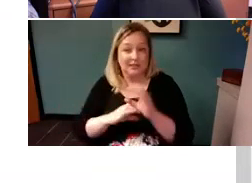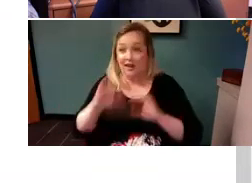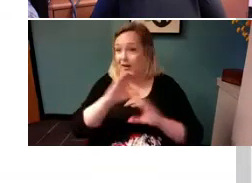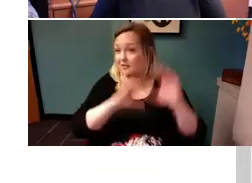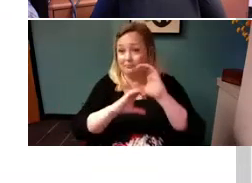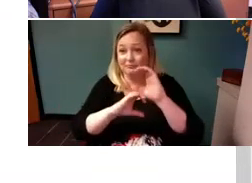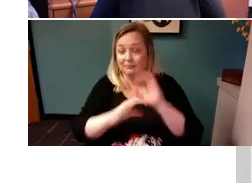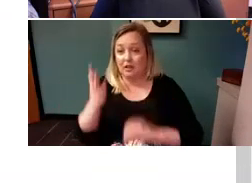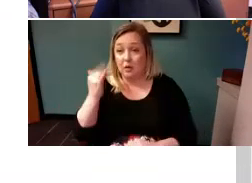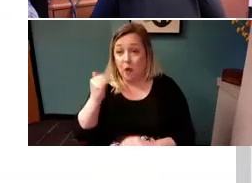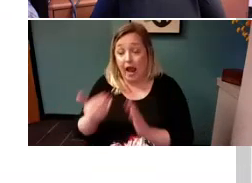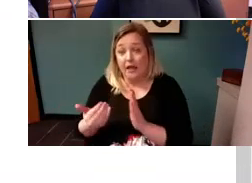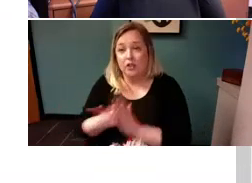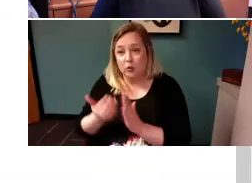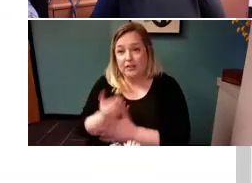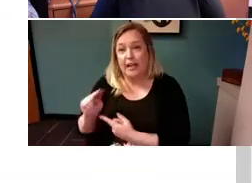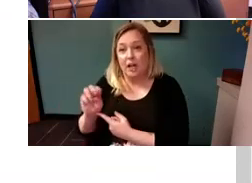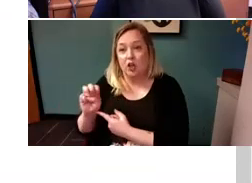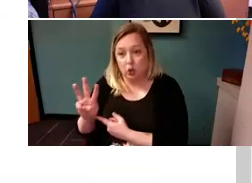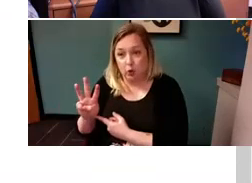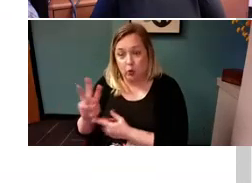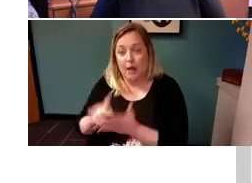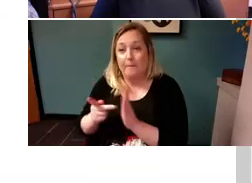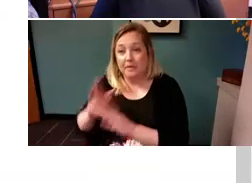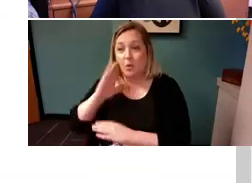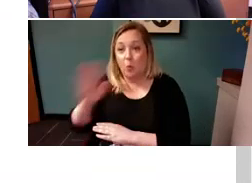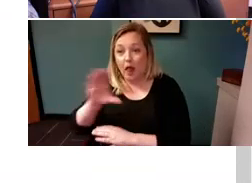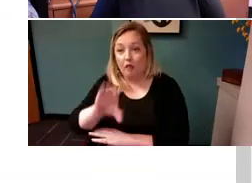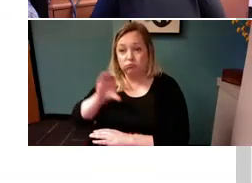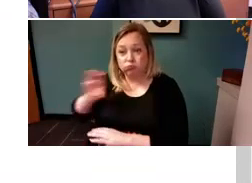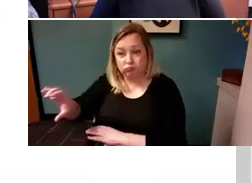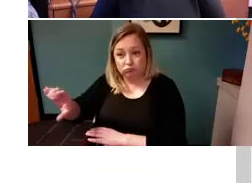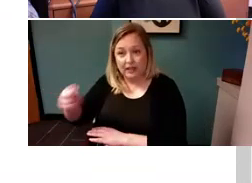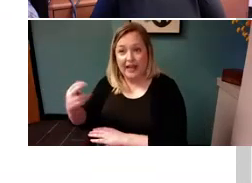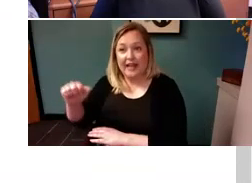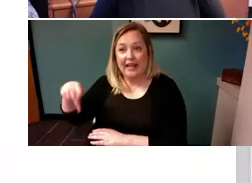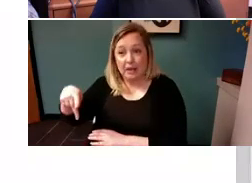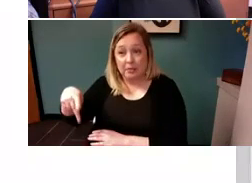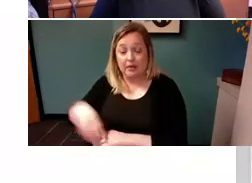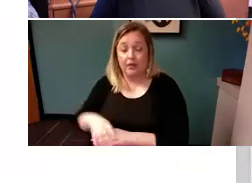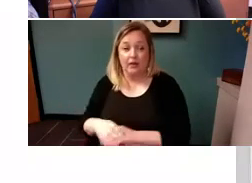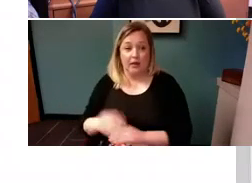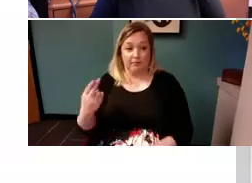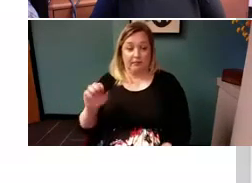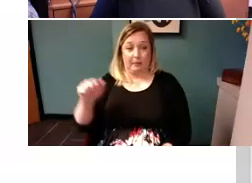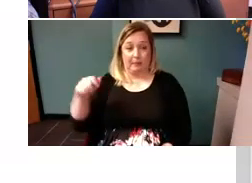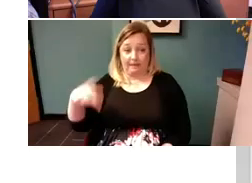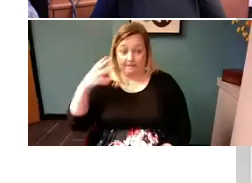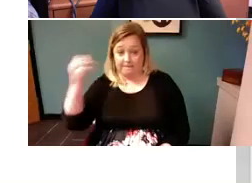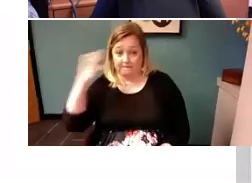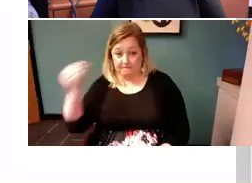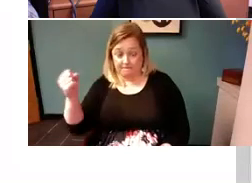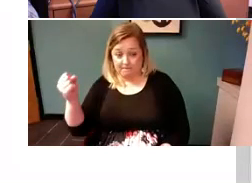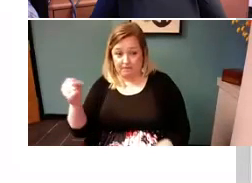are allocating it to the heap memory. Now, heap memory is cool because once we return back to the function, the